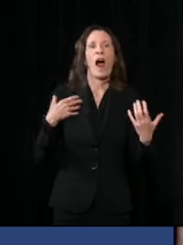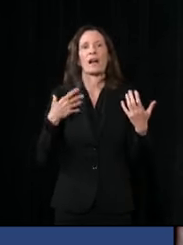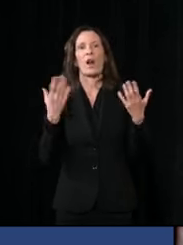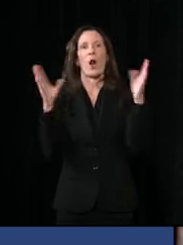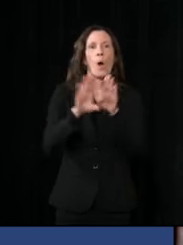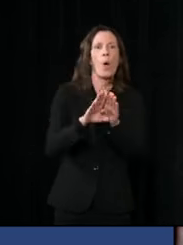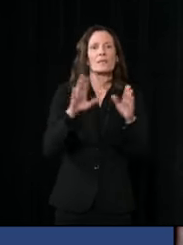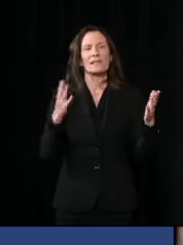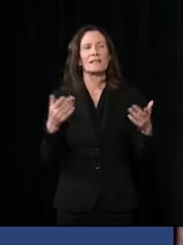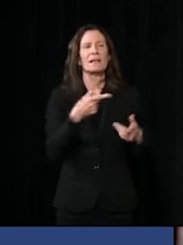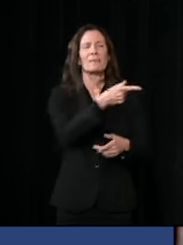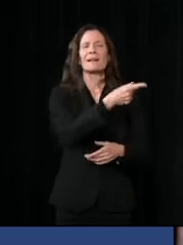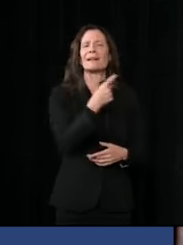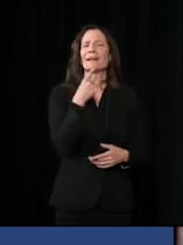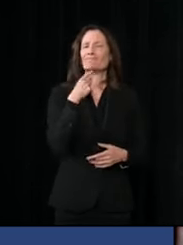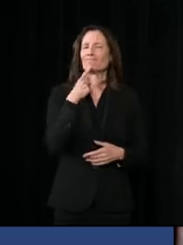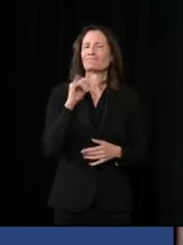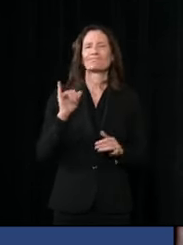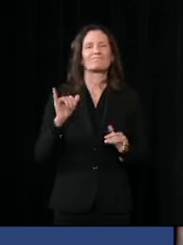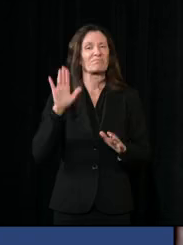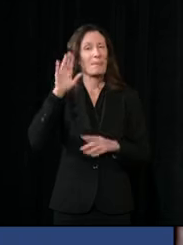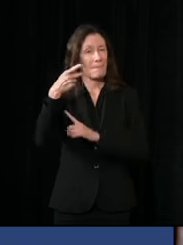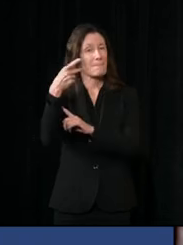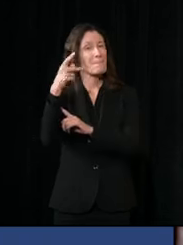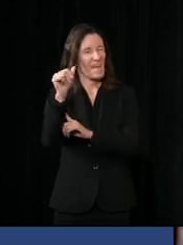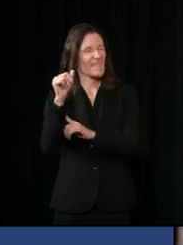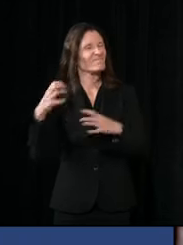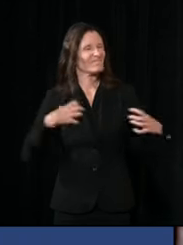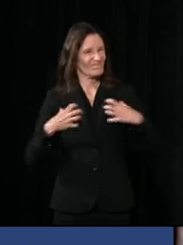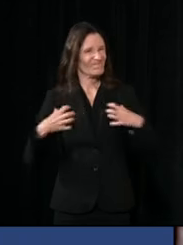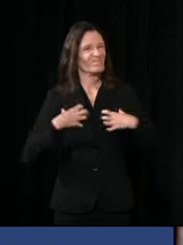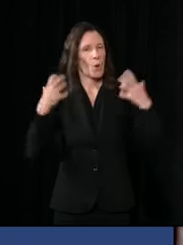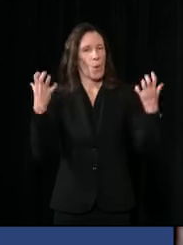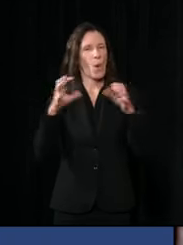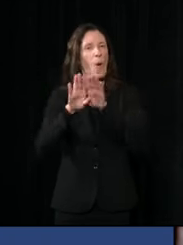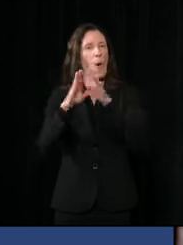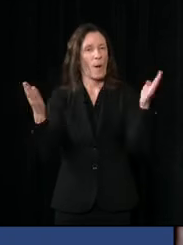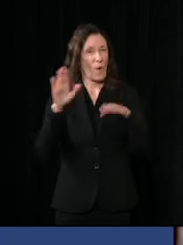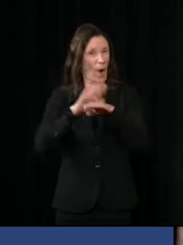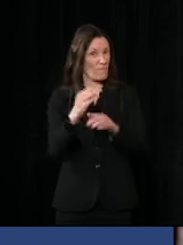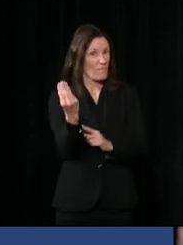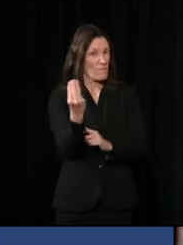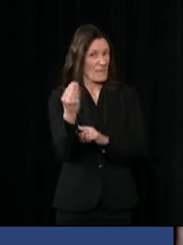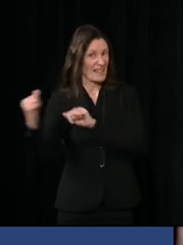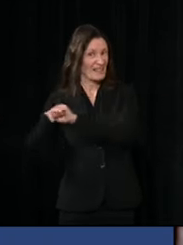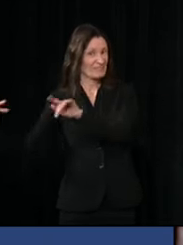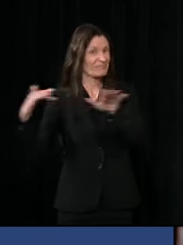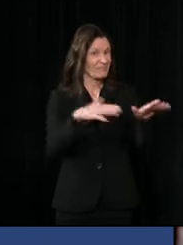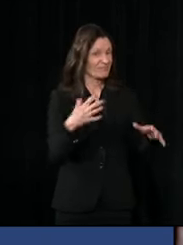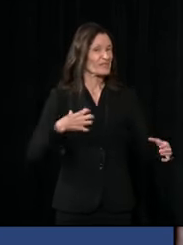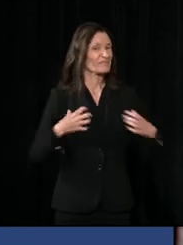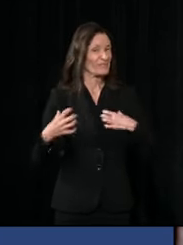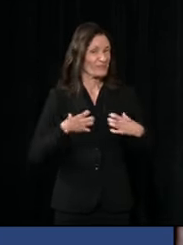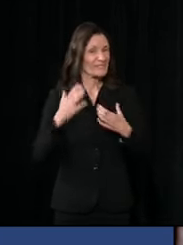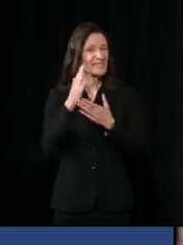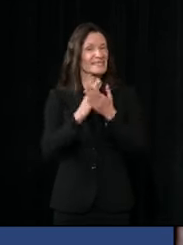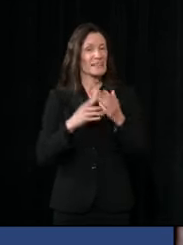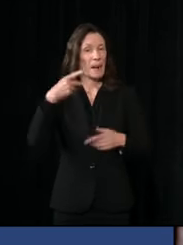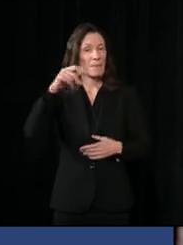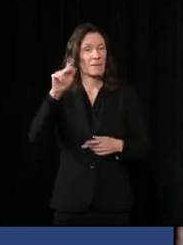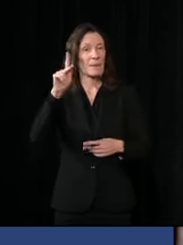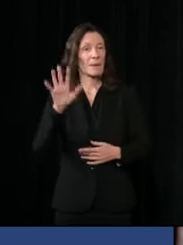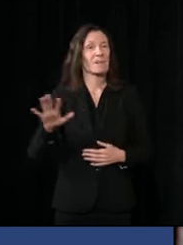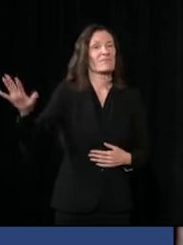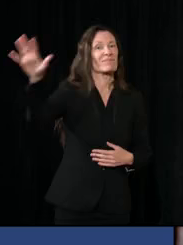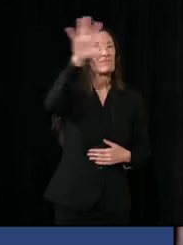are having on states? I don't know what impact that has. I think that's up for the people who actually do the protesting. This is a democracy, and this